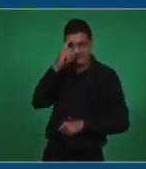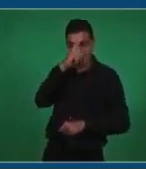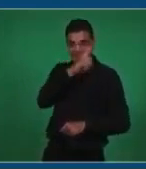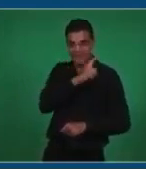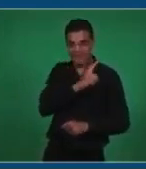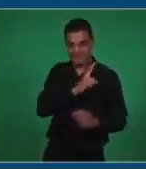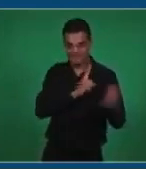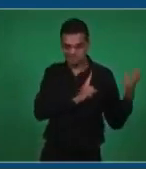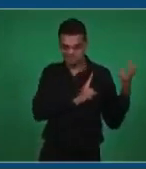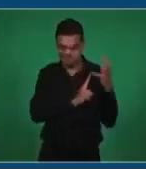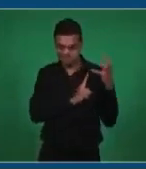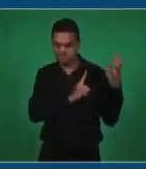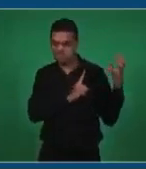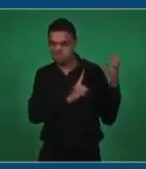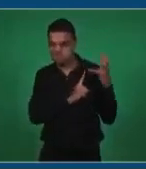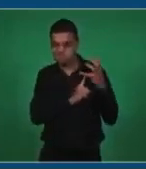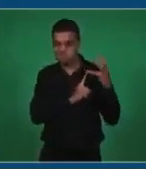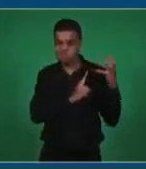If I hesitate